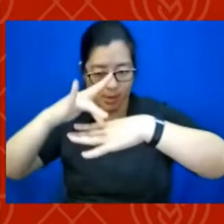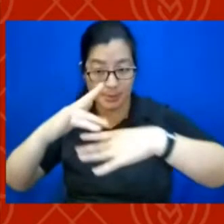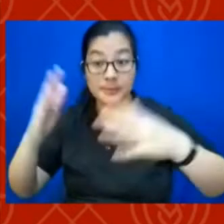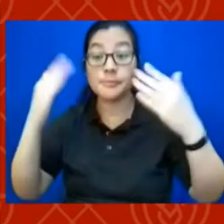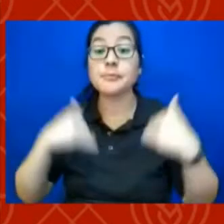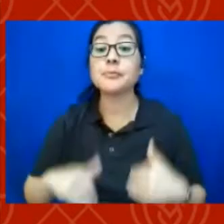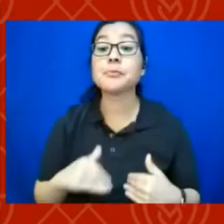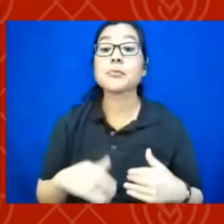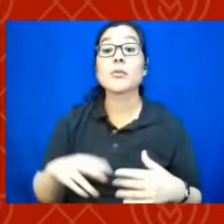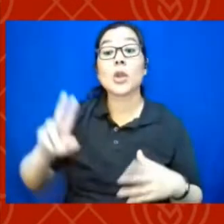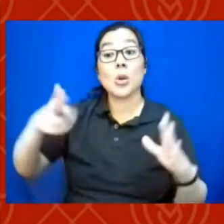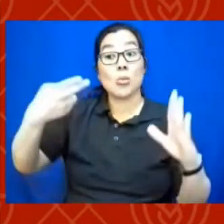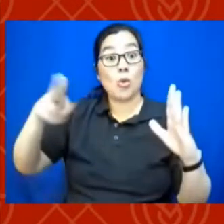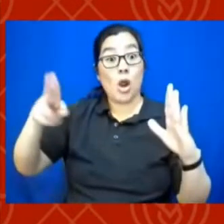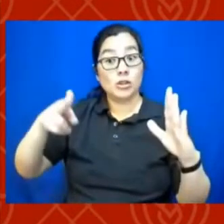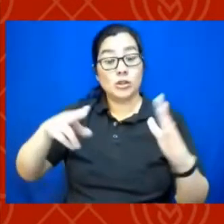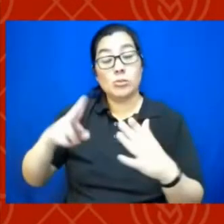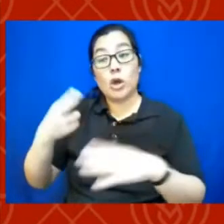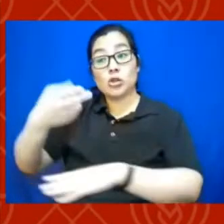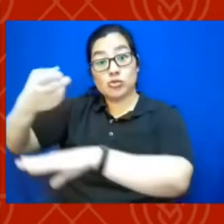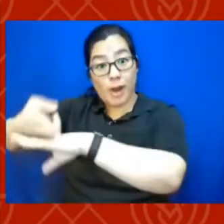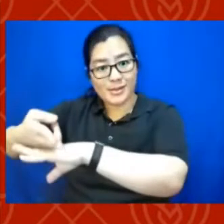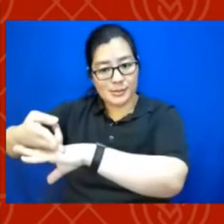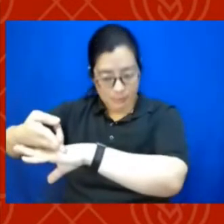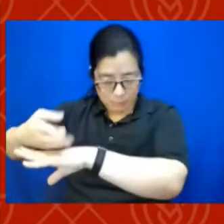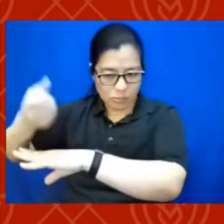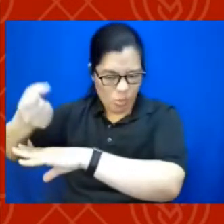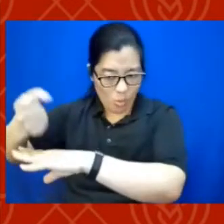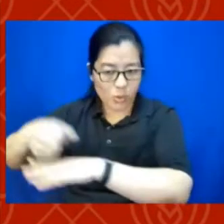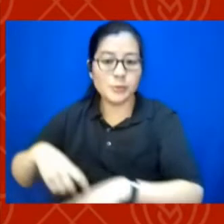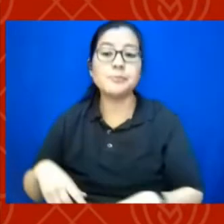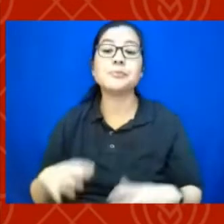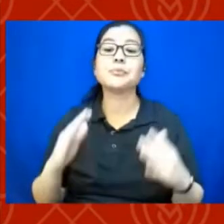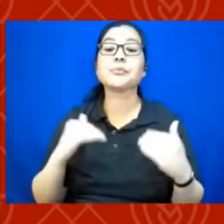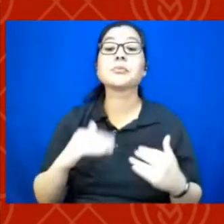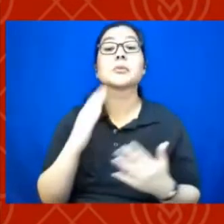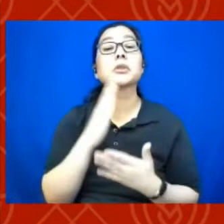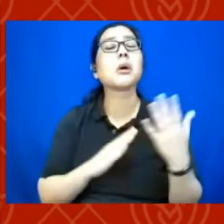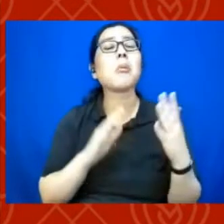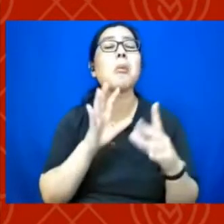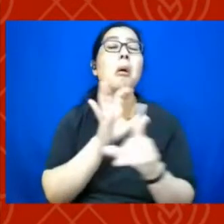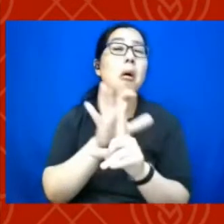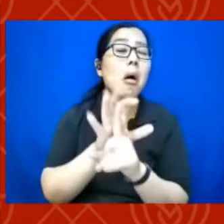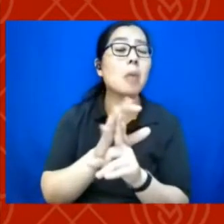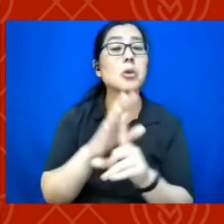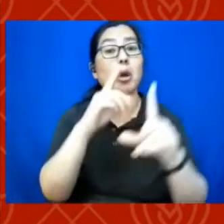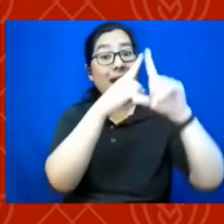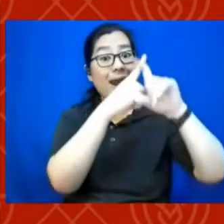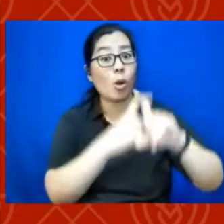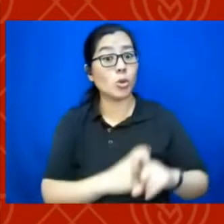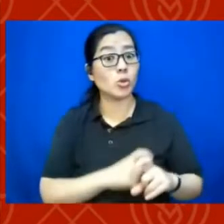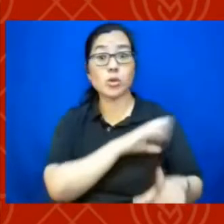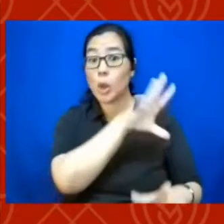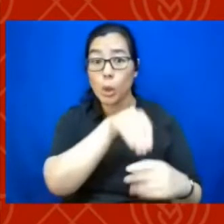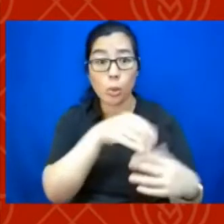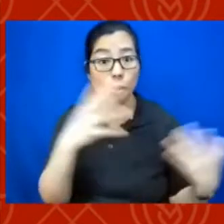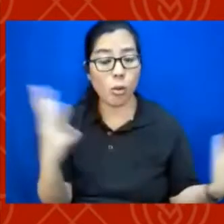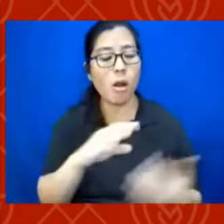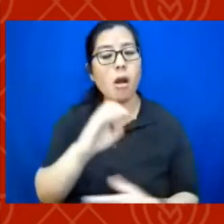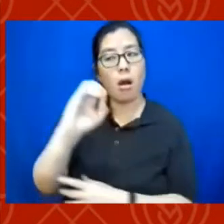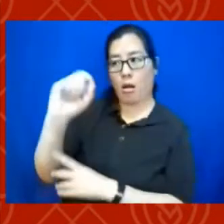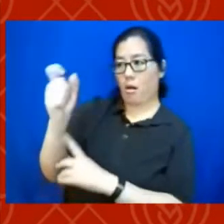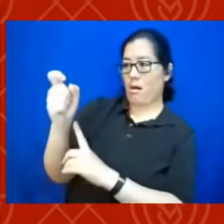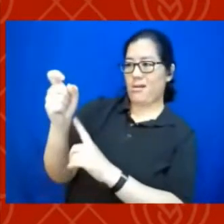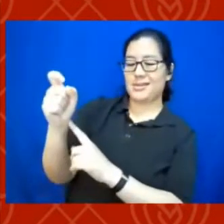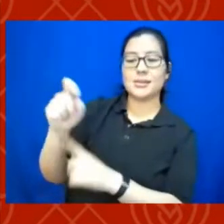brush rest and a brush holder. Some common characters that are written in calligraphy during Chinese New Year include ox, which is